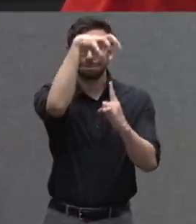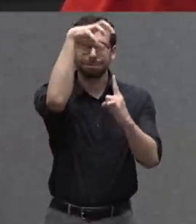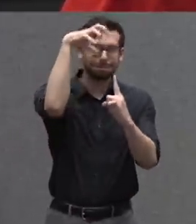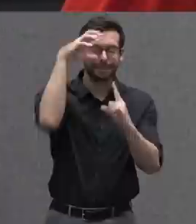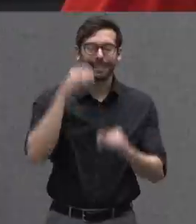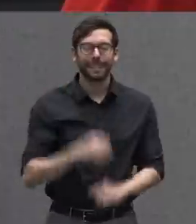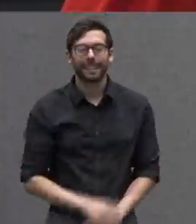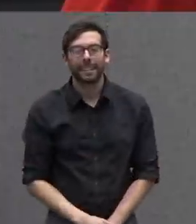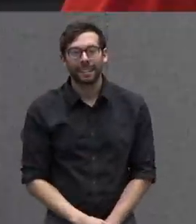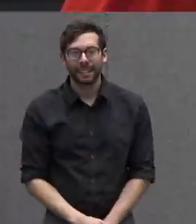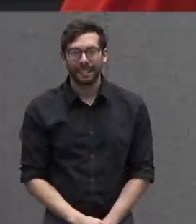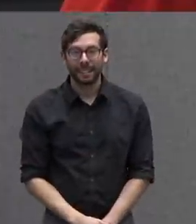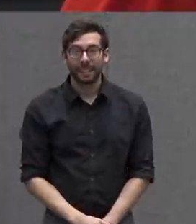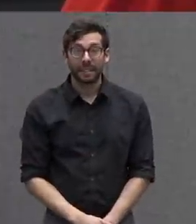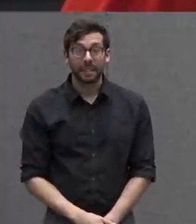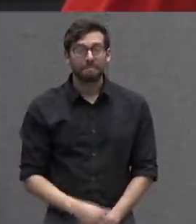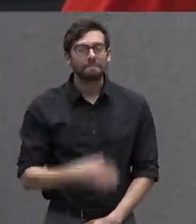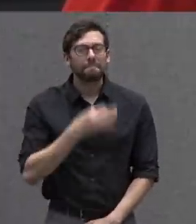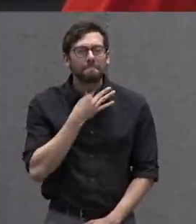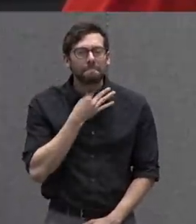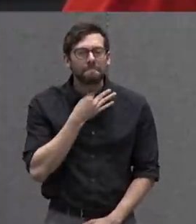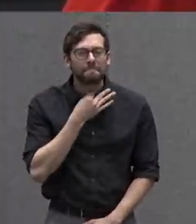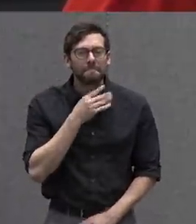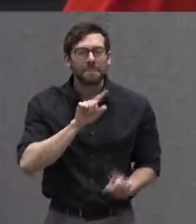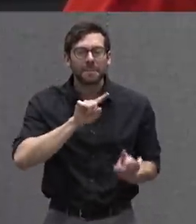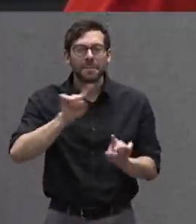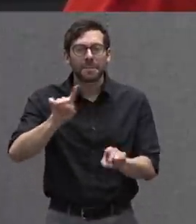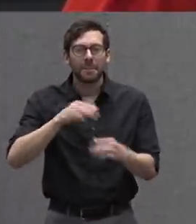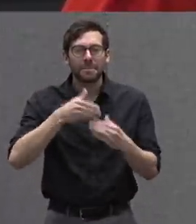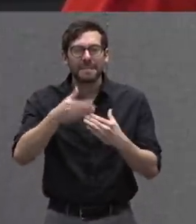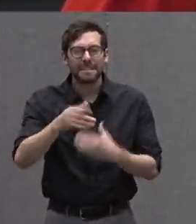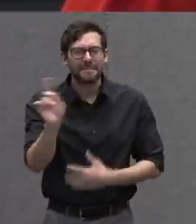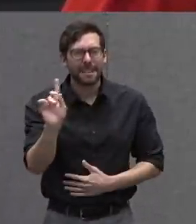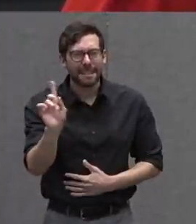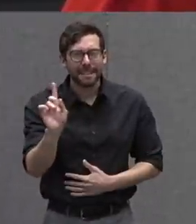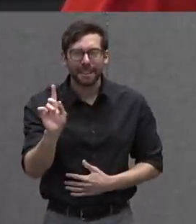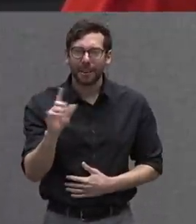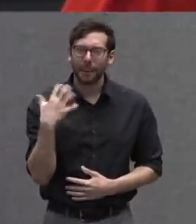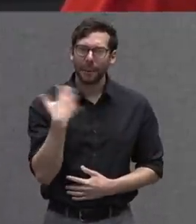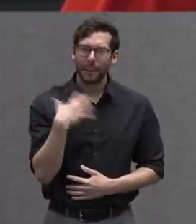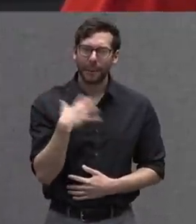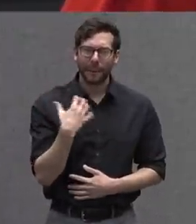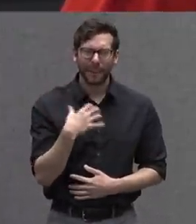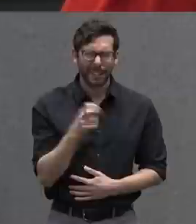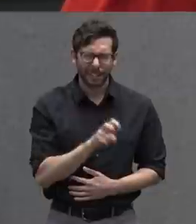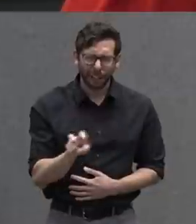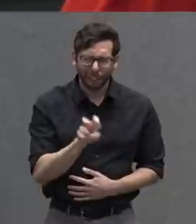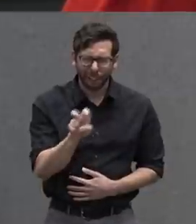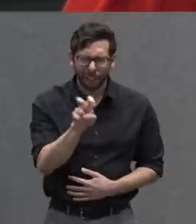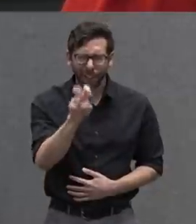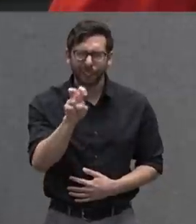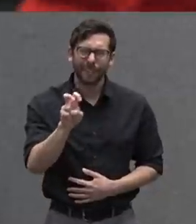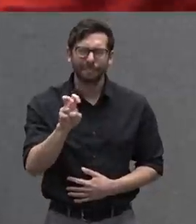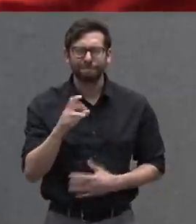go next. This is such an adventure of a journey that she's on.